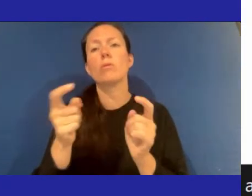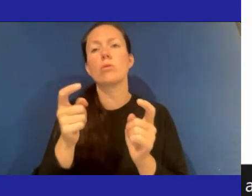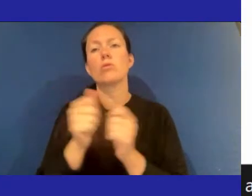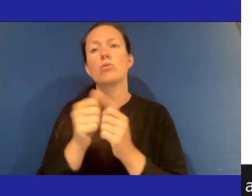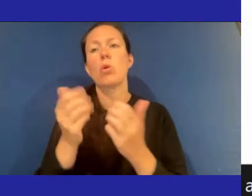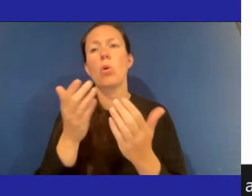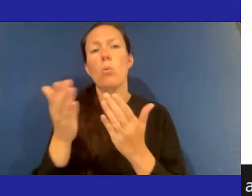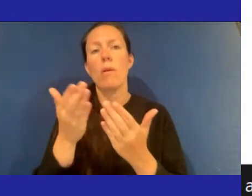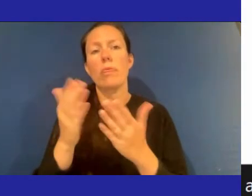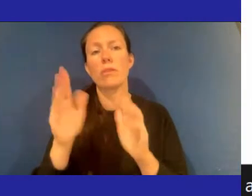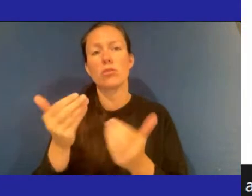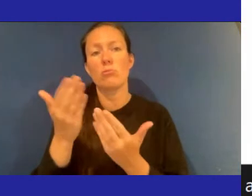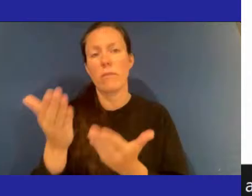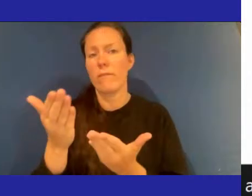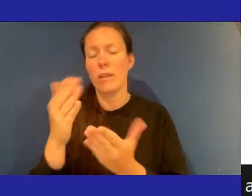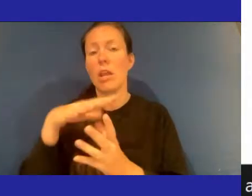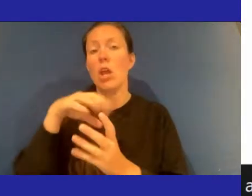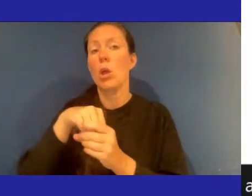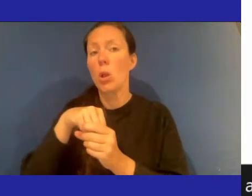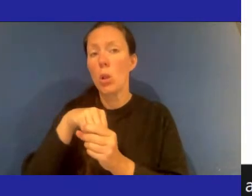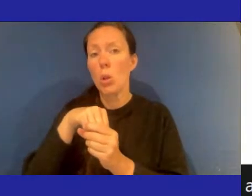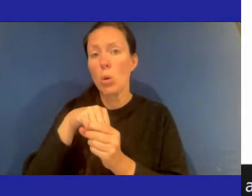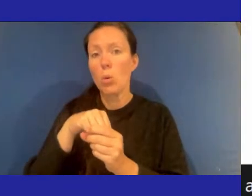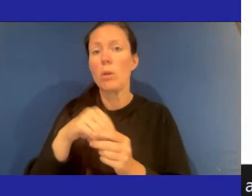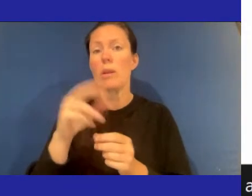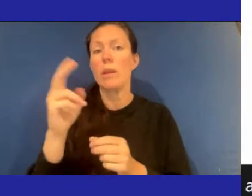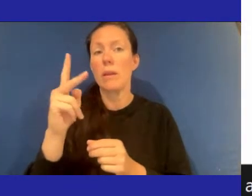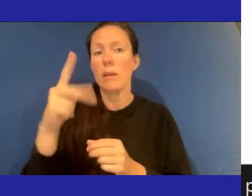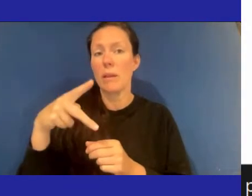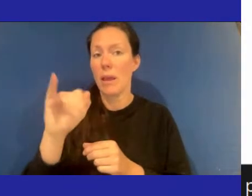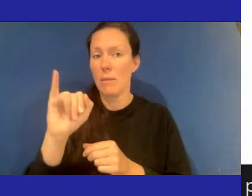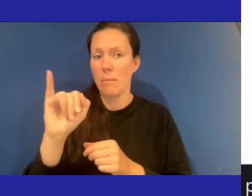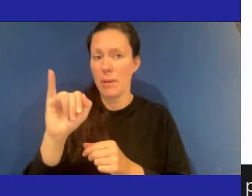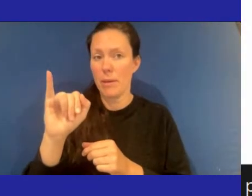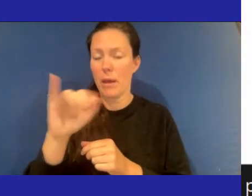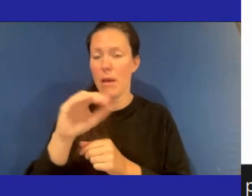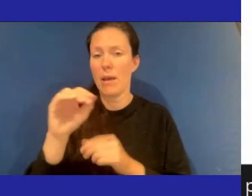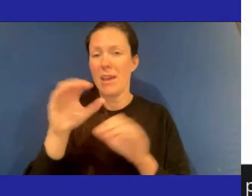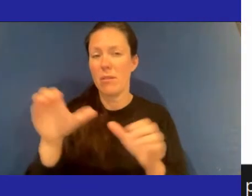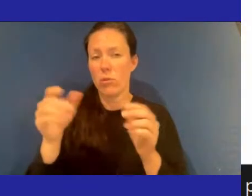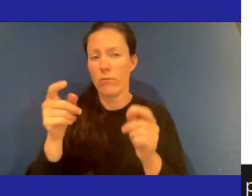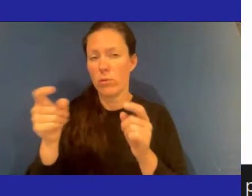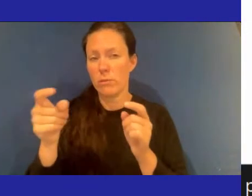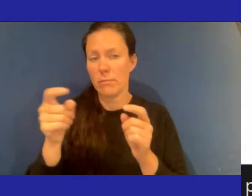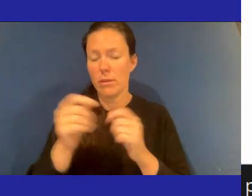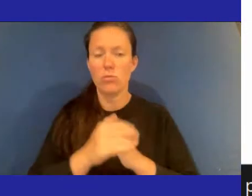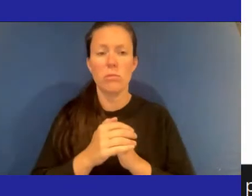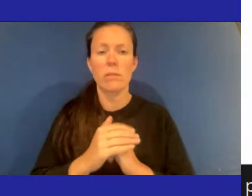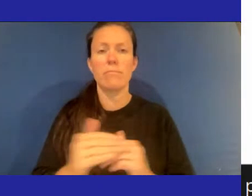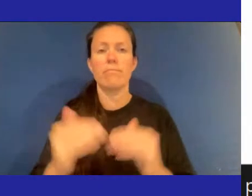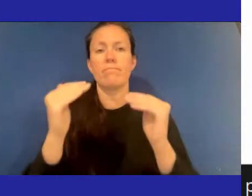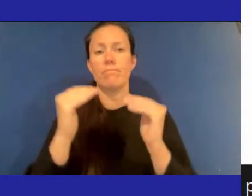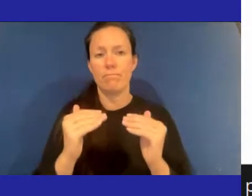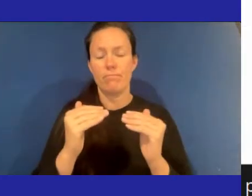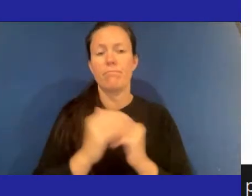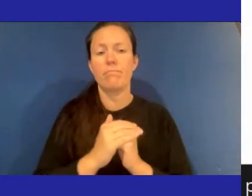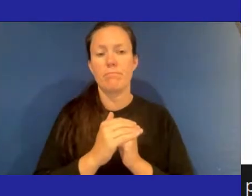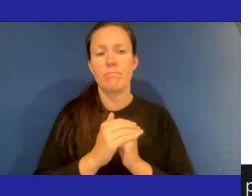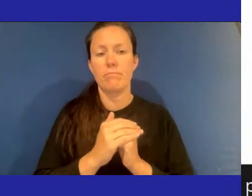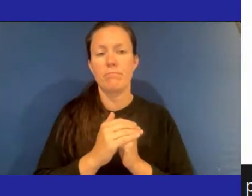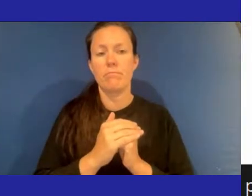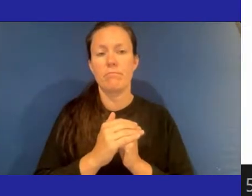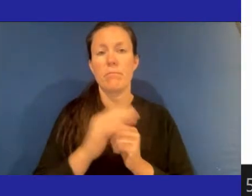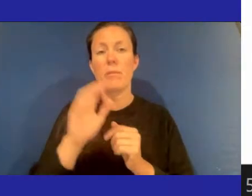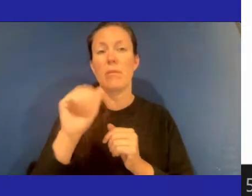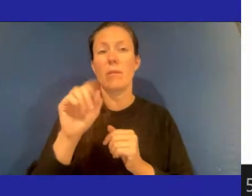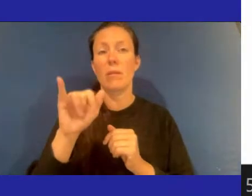provision, including built-in quality KPIs and performance management. We will eliminate an administrative